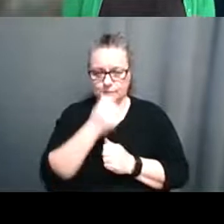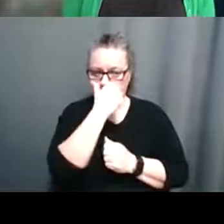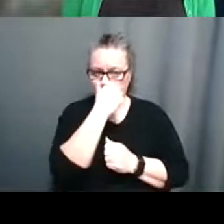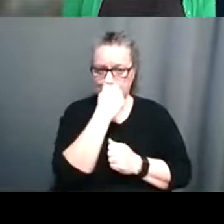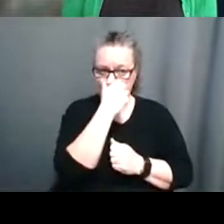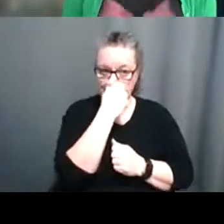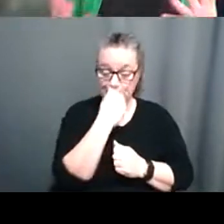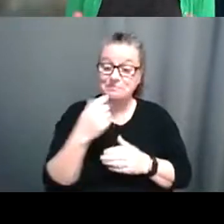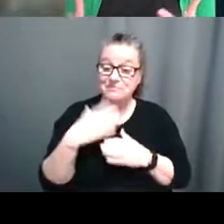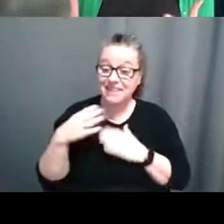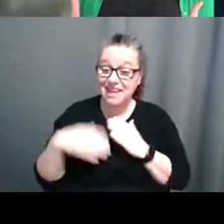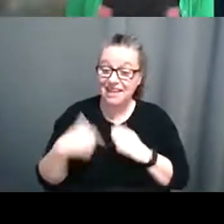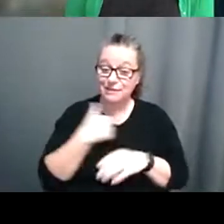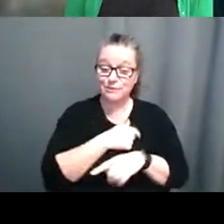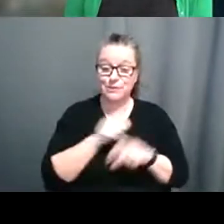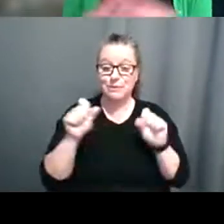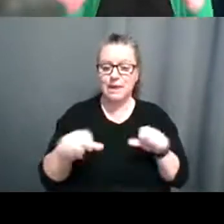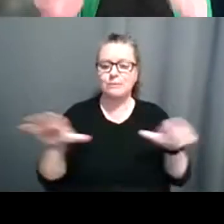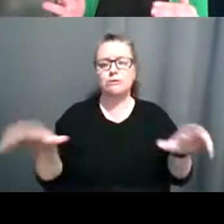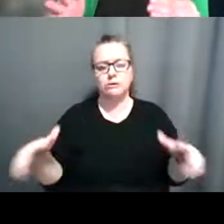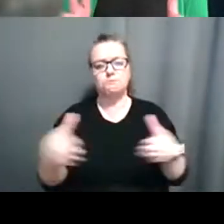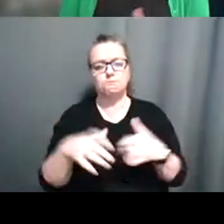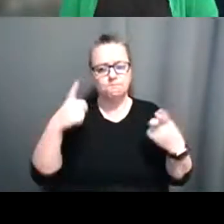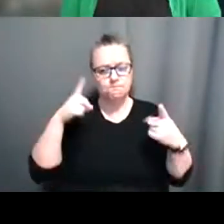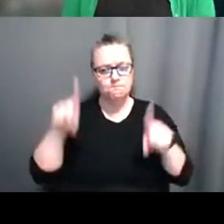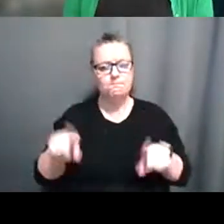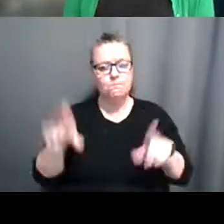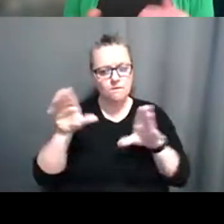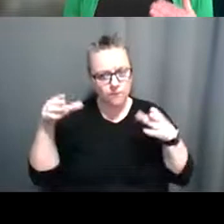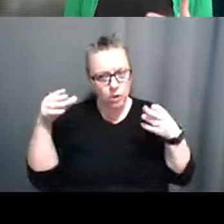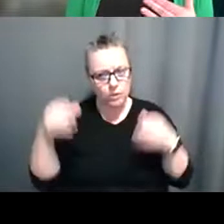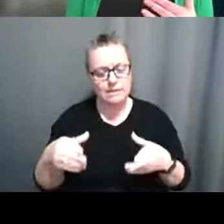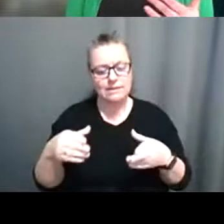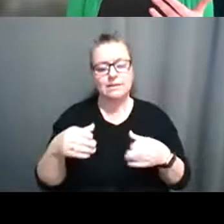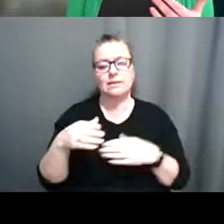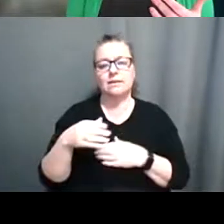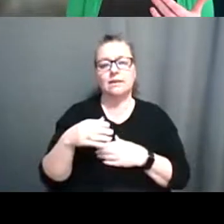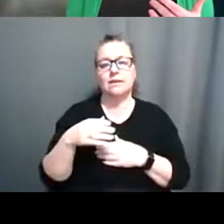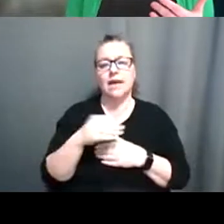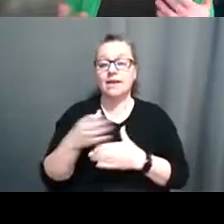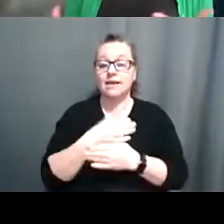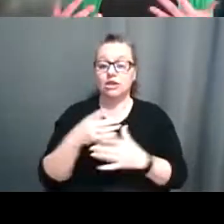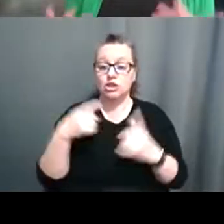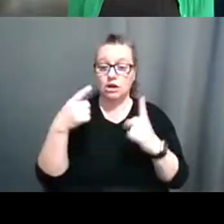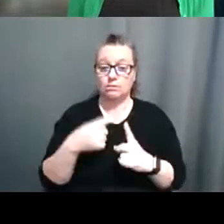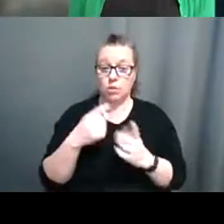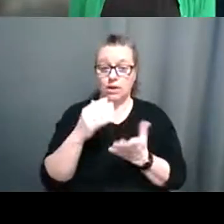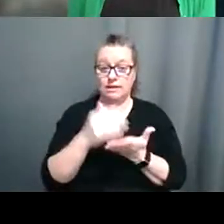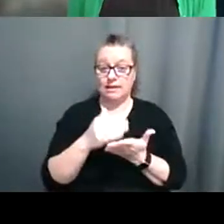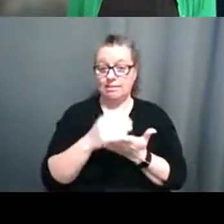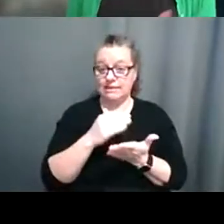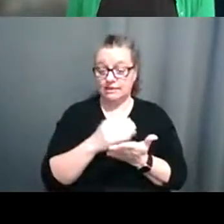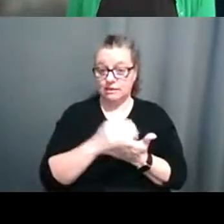In the end, we were able to come together, focus on our end goal, and a SharePoint list was